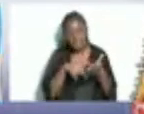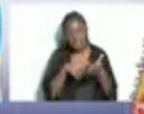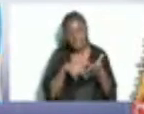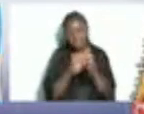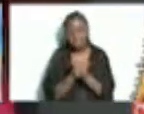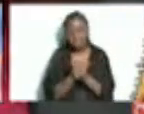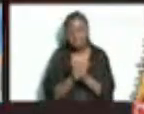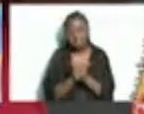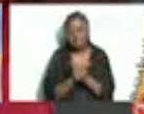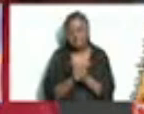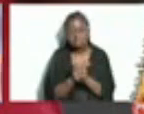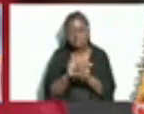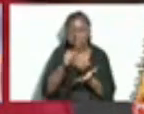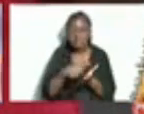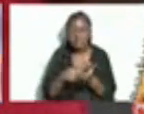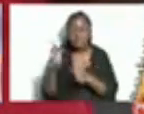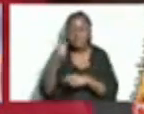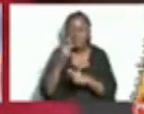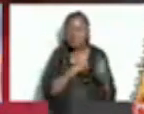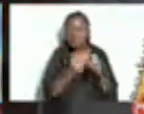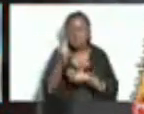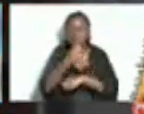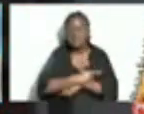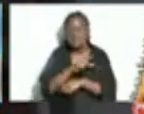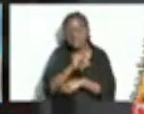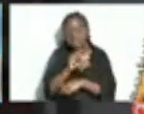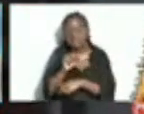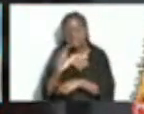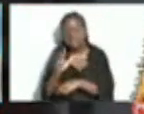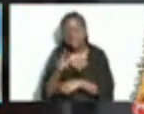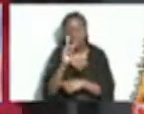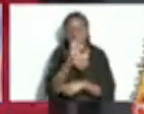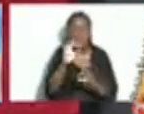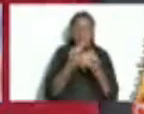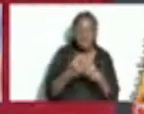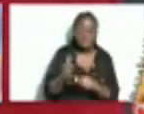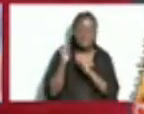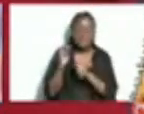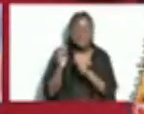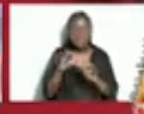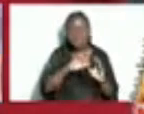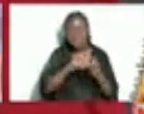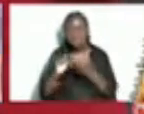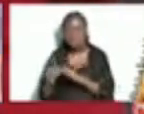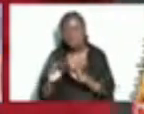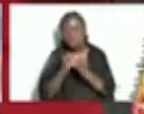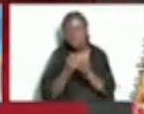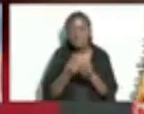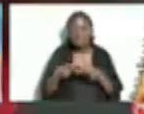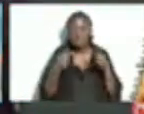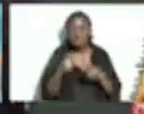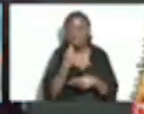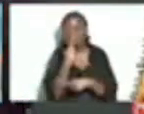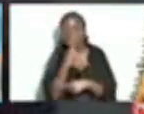This Boxing Day 2023, One Family Junkanoo and Community Organization presents Who Are